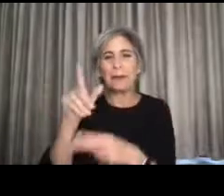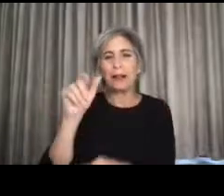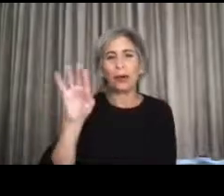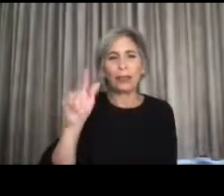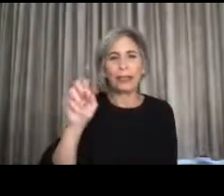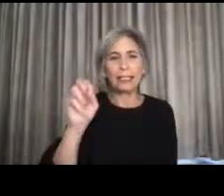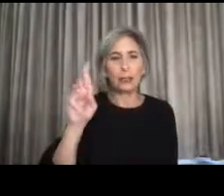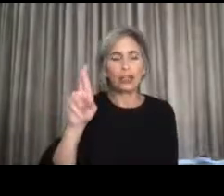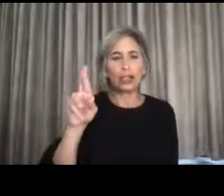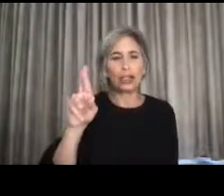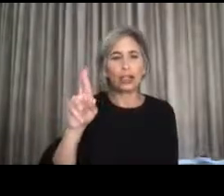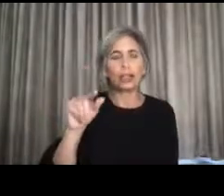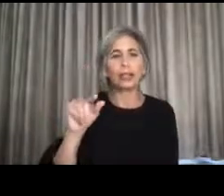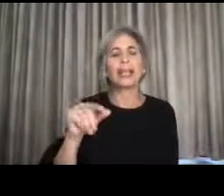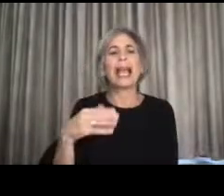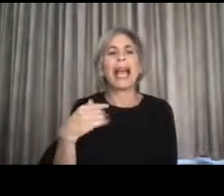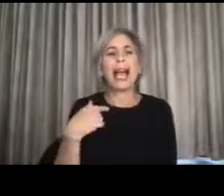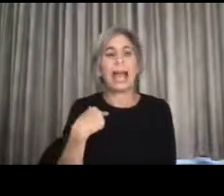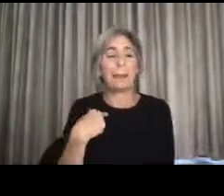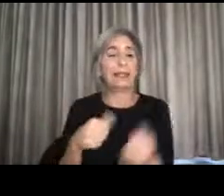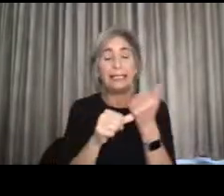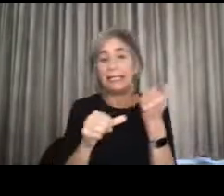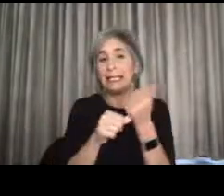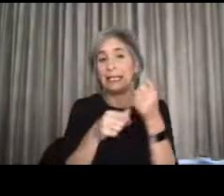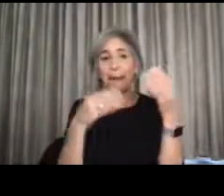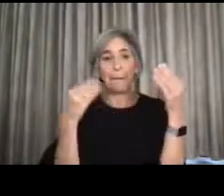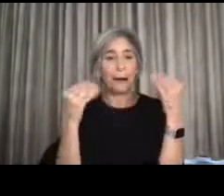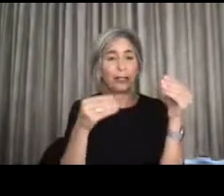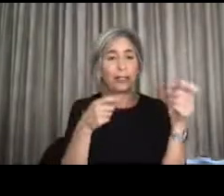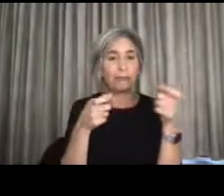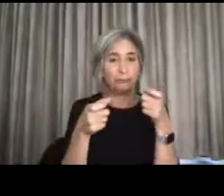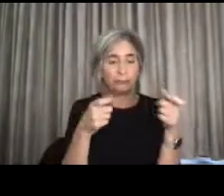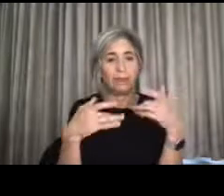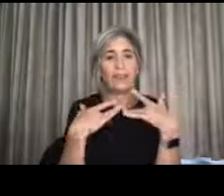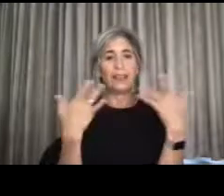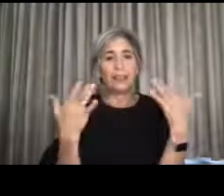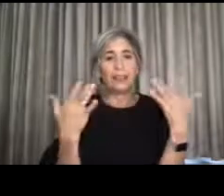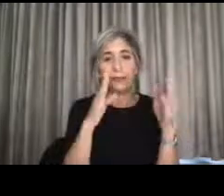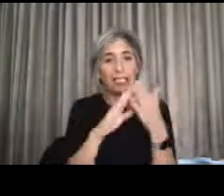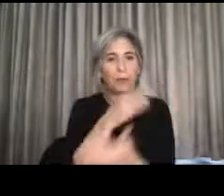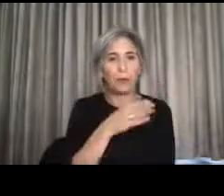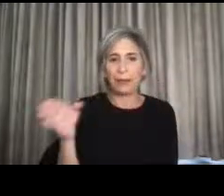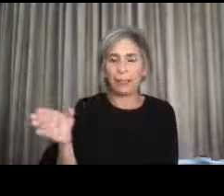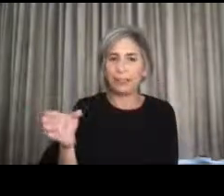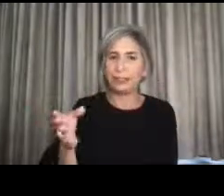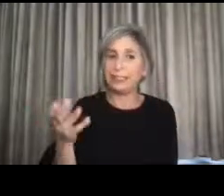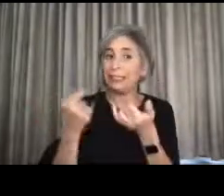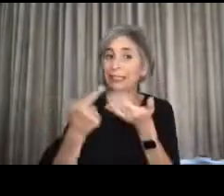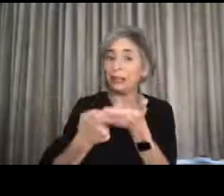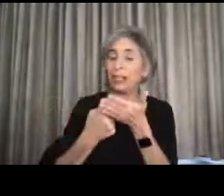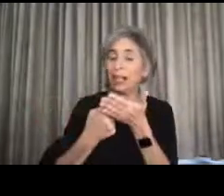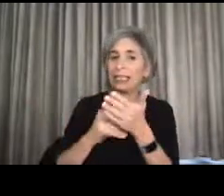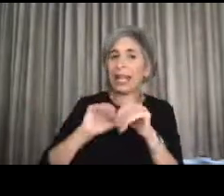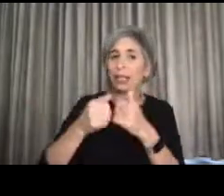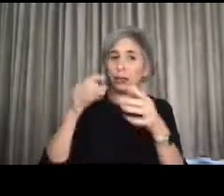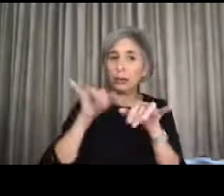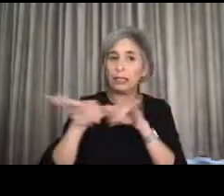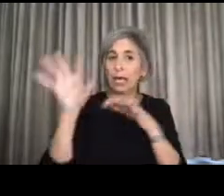am the Assistant Director of Marketing Events for the City of Boynton Beach, and I'm here to discuss how you can stay informed and